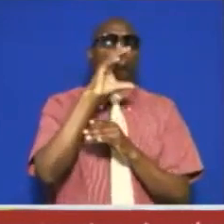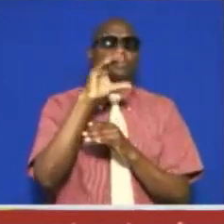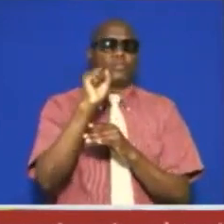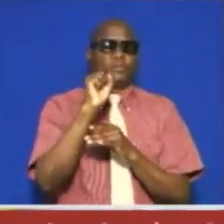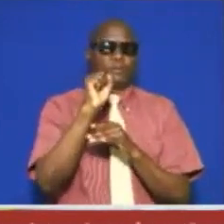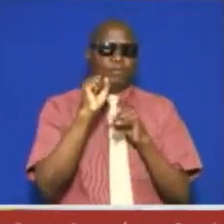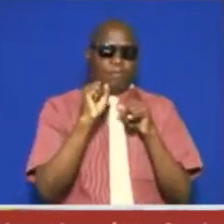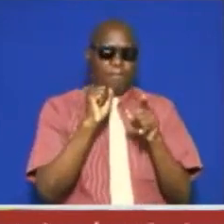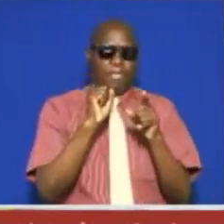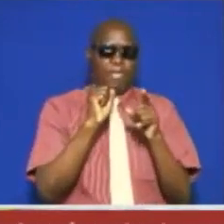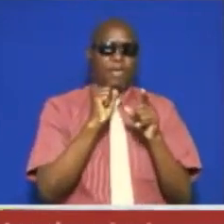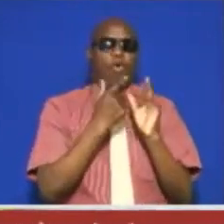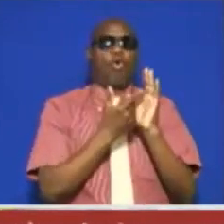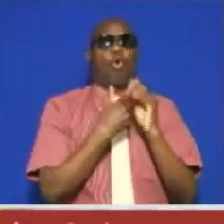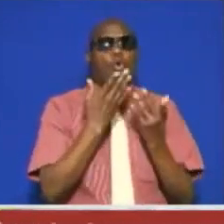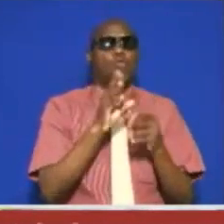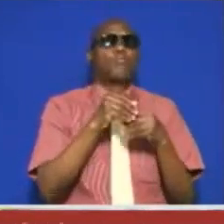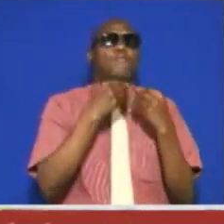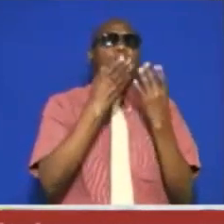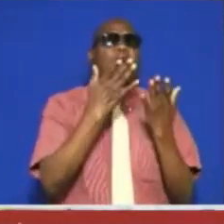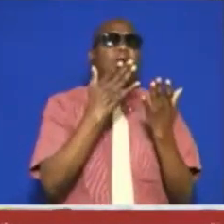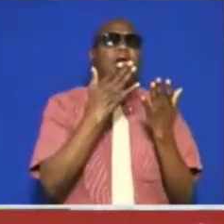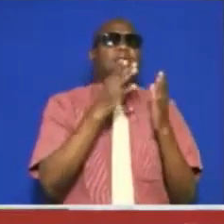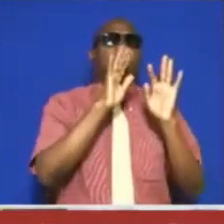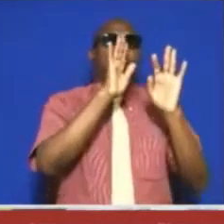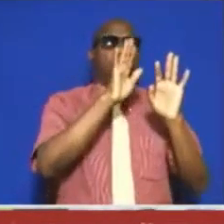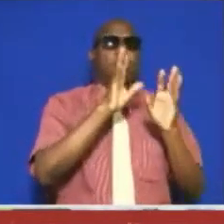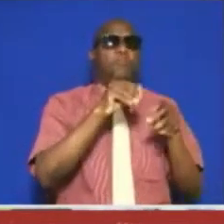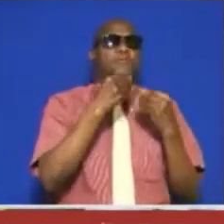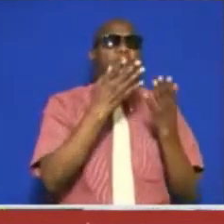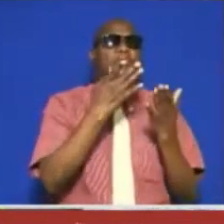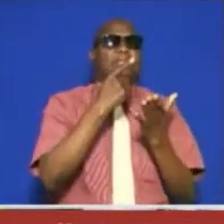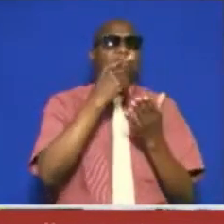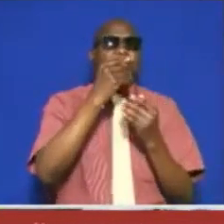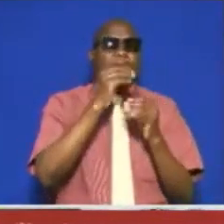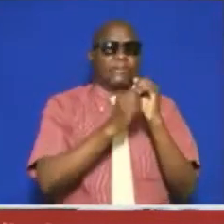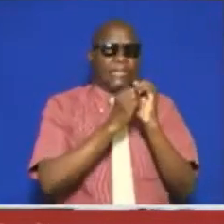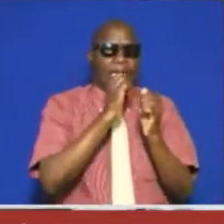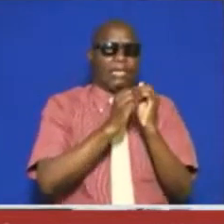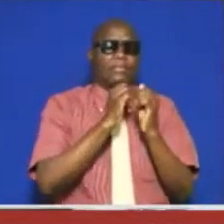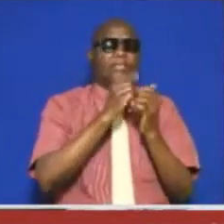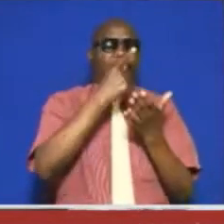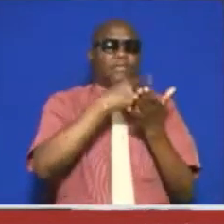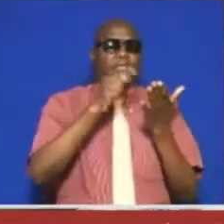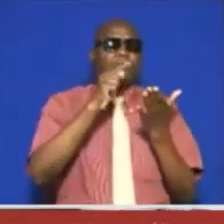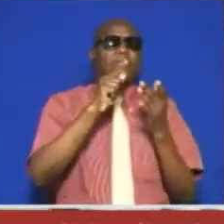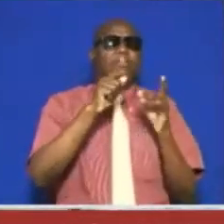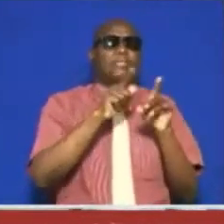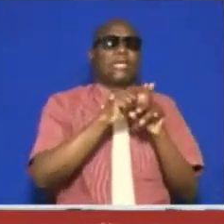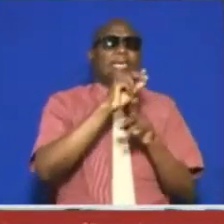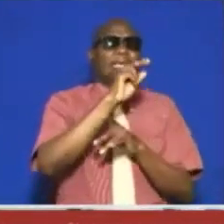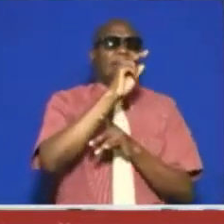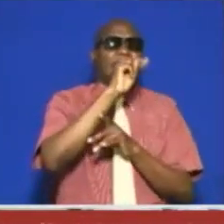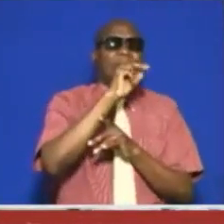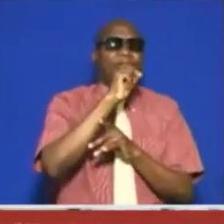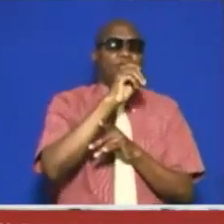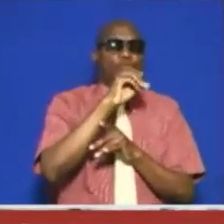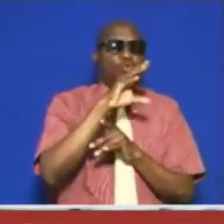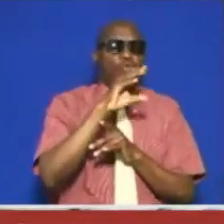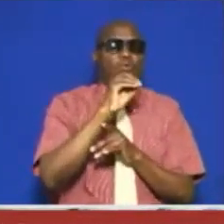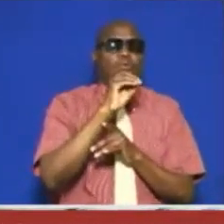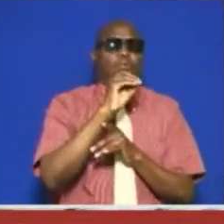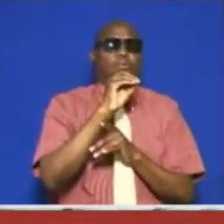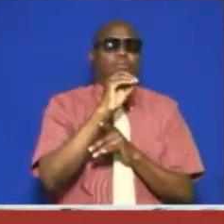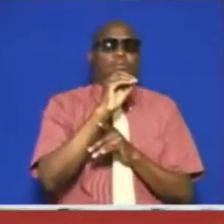provide explicit provisions of scientific validation and verification of in vitro diagnostic in